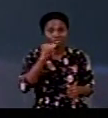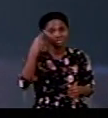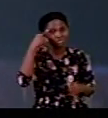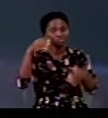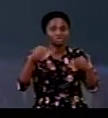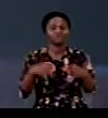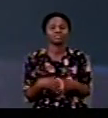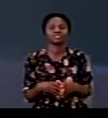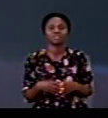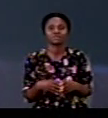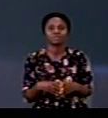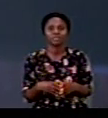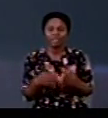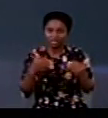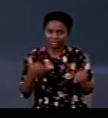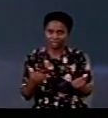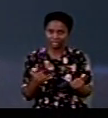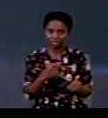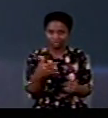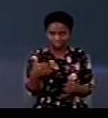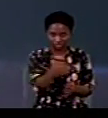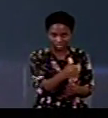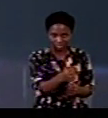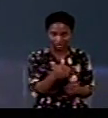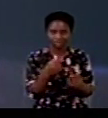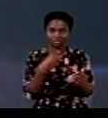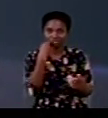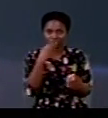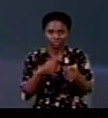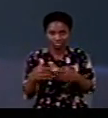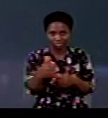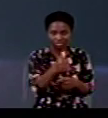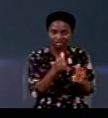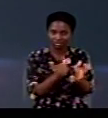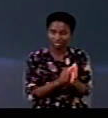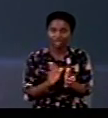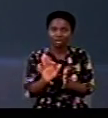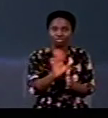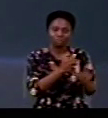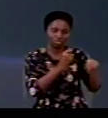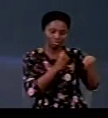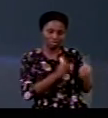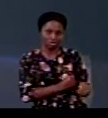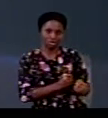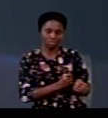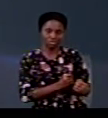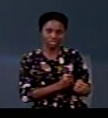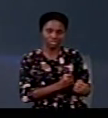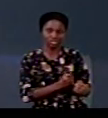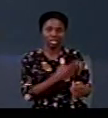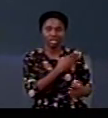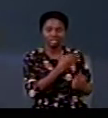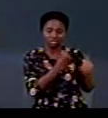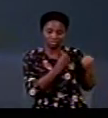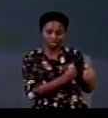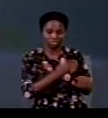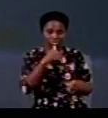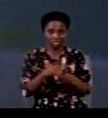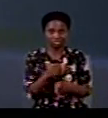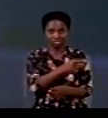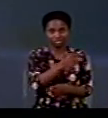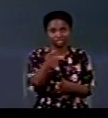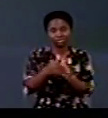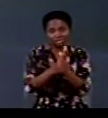confidence there, not for sale. And look at the passion and the mission that you have, not for